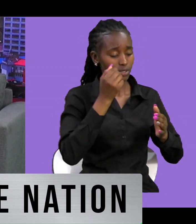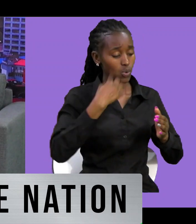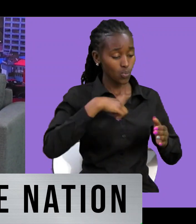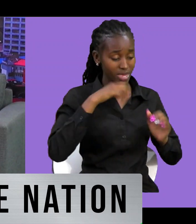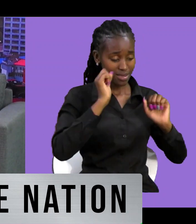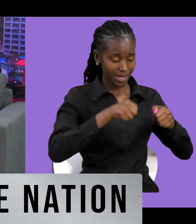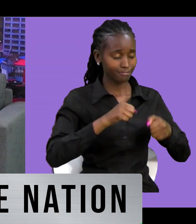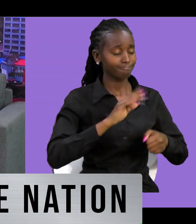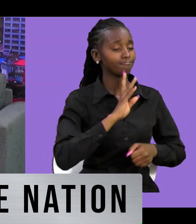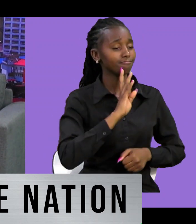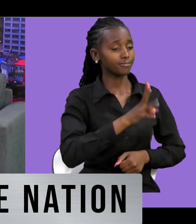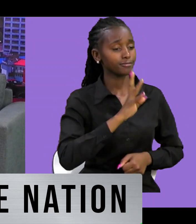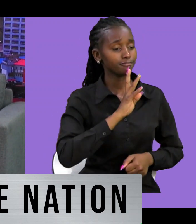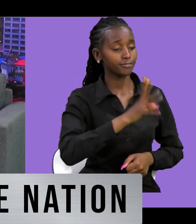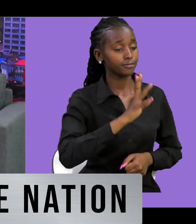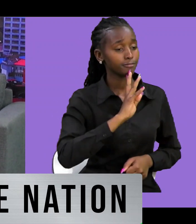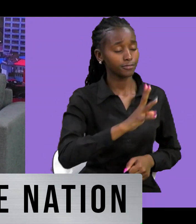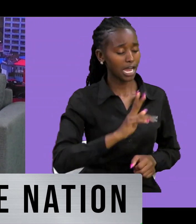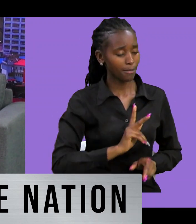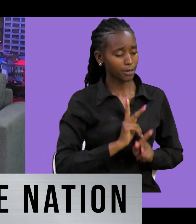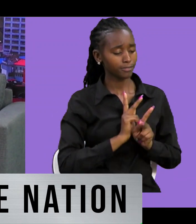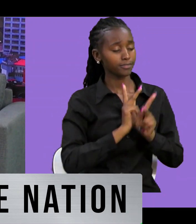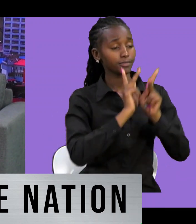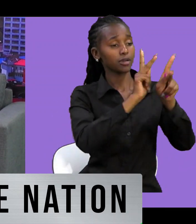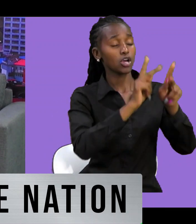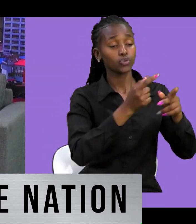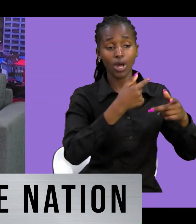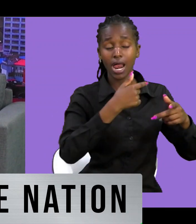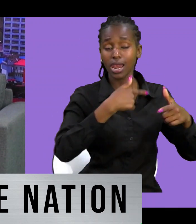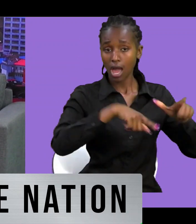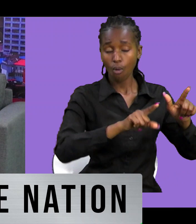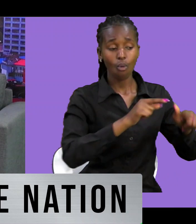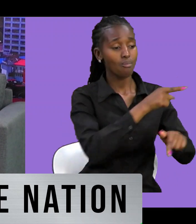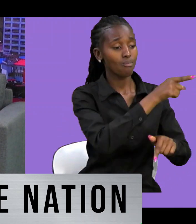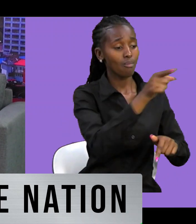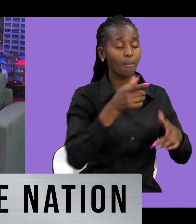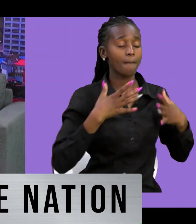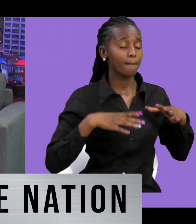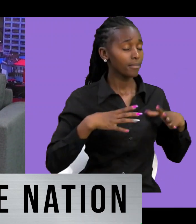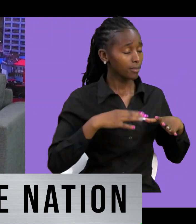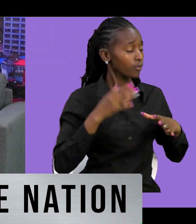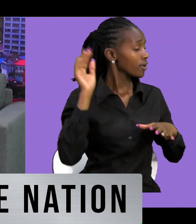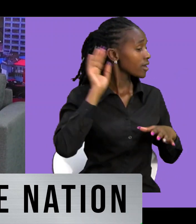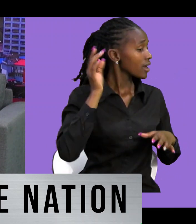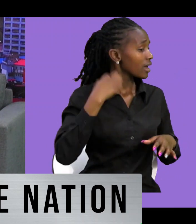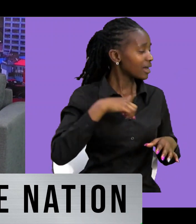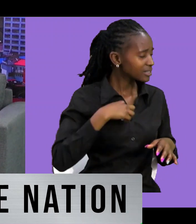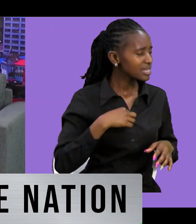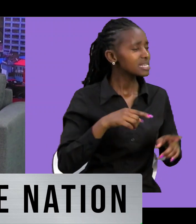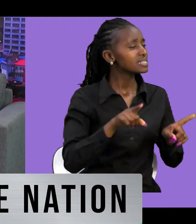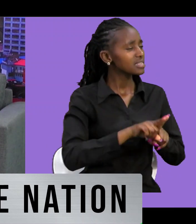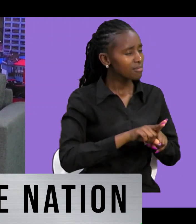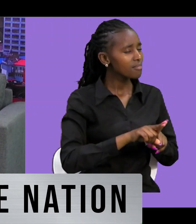is there a way that you can, have you ever participated in a public participation? I mean, do you find those public